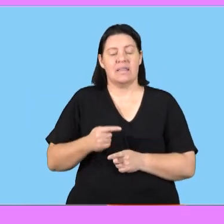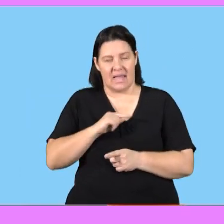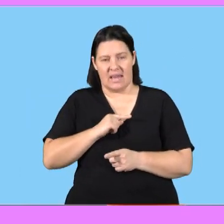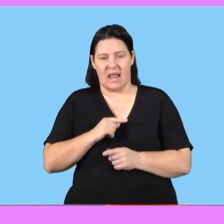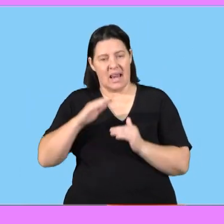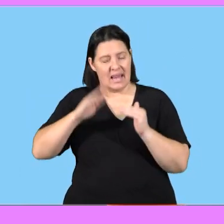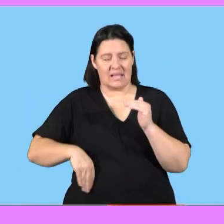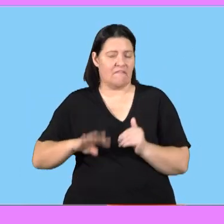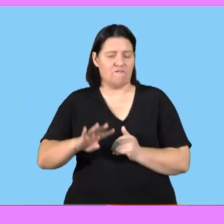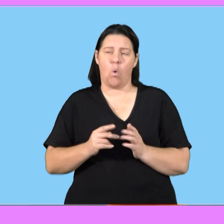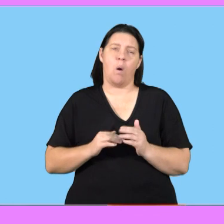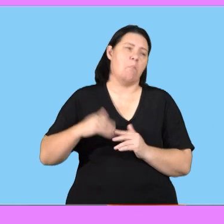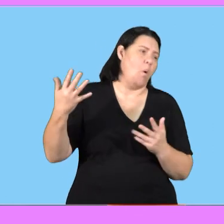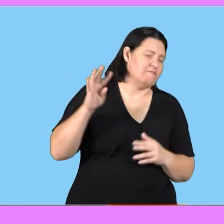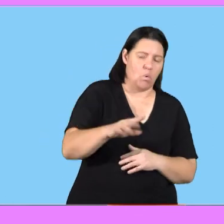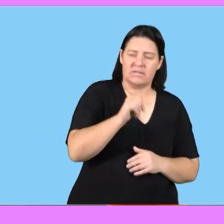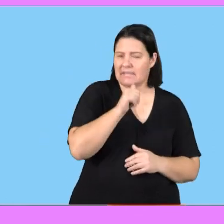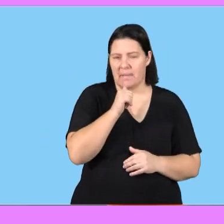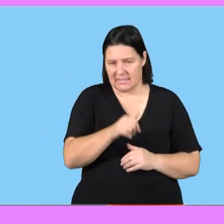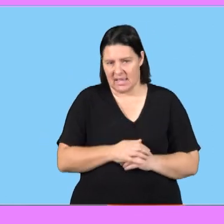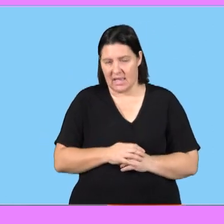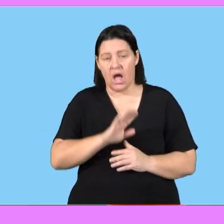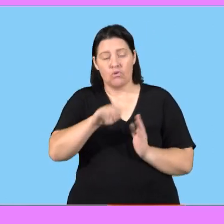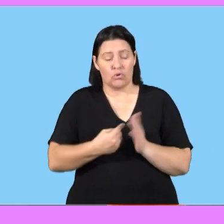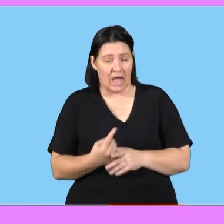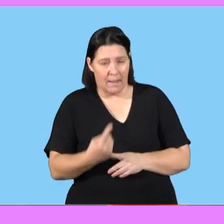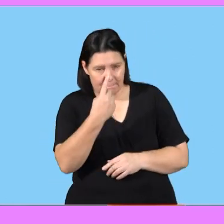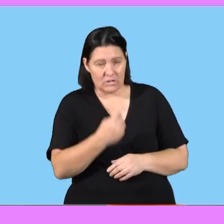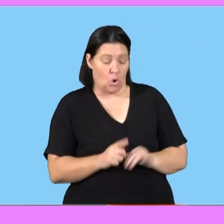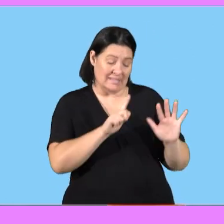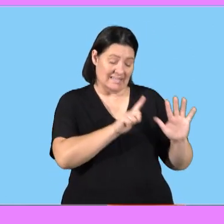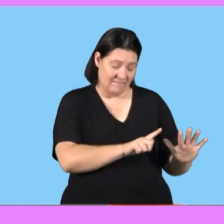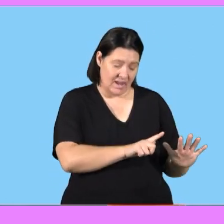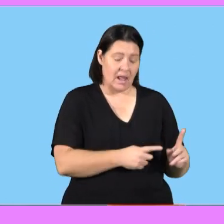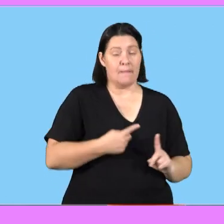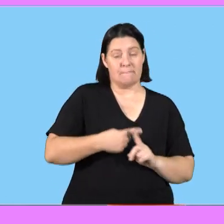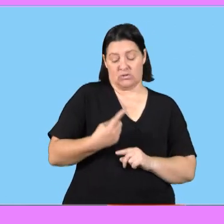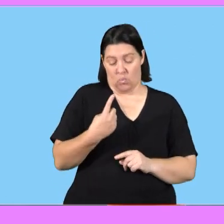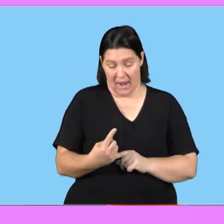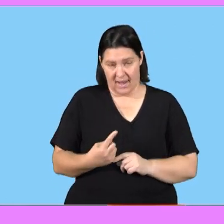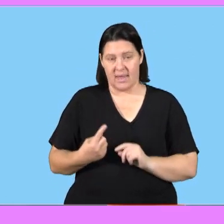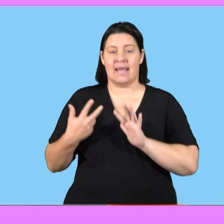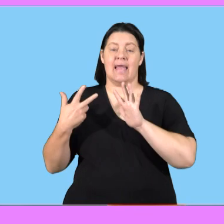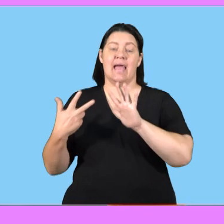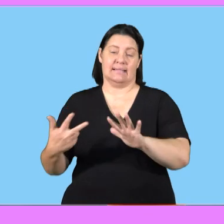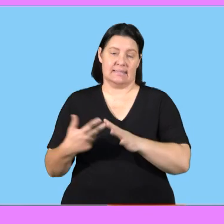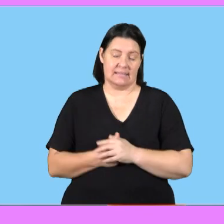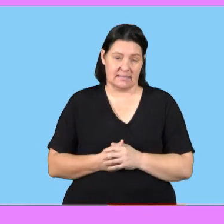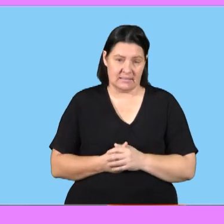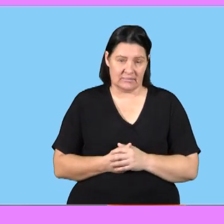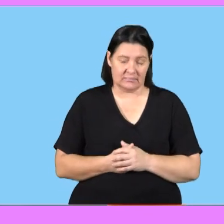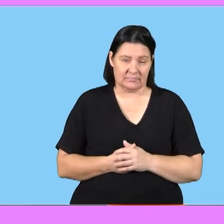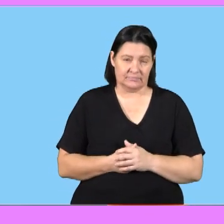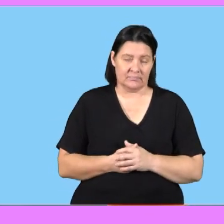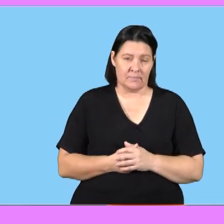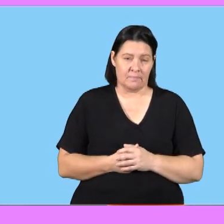whether it's less than 4 or what. When we round up, we always adjust upward. So now this will be adjusted upward.